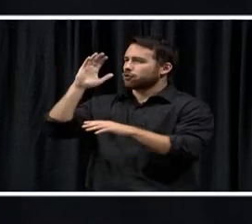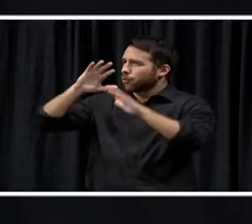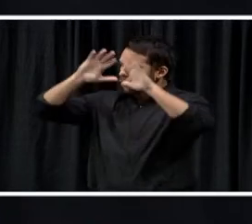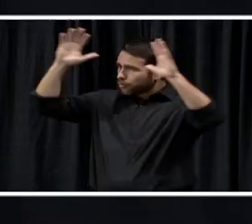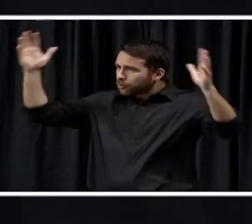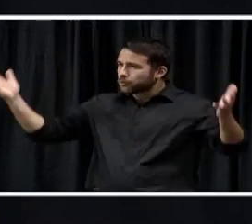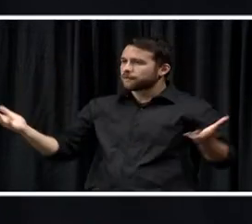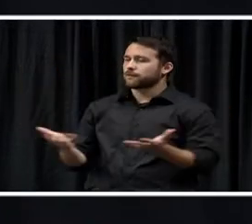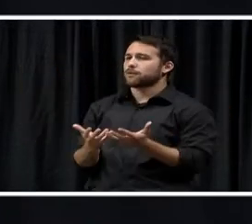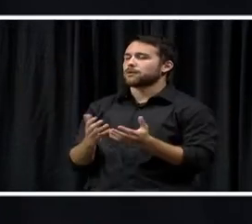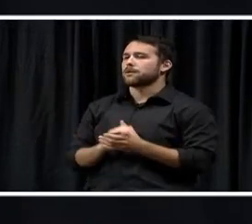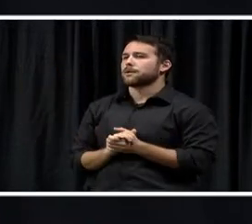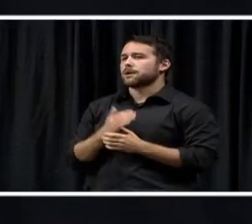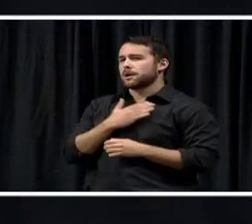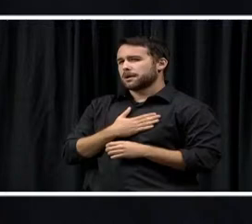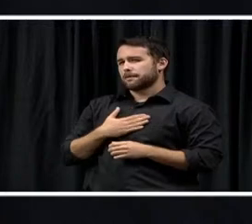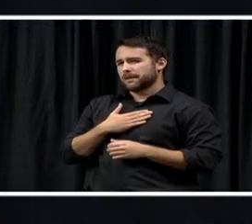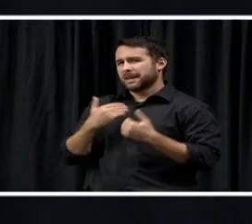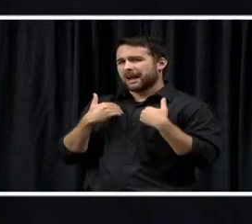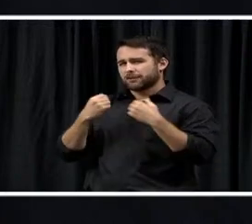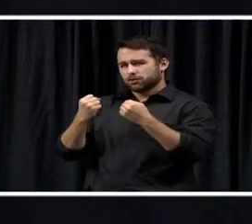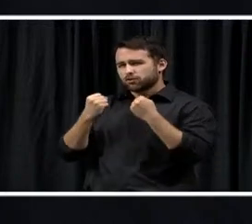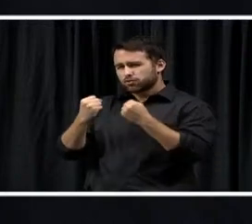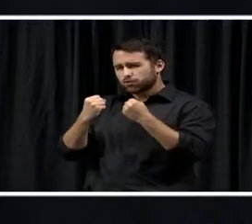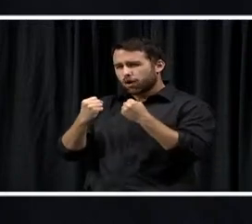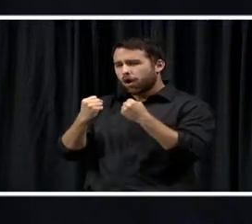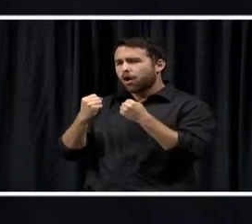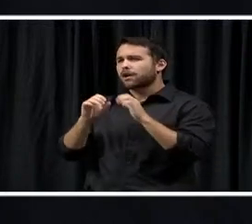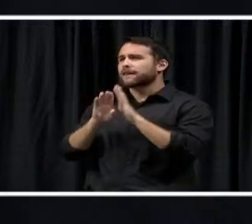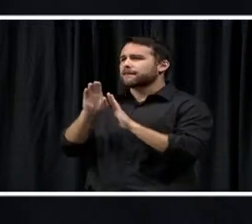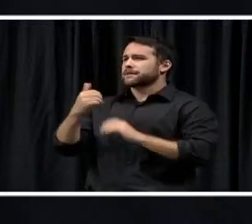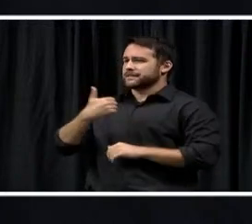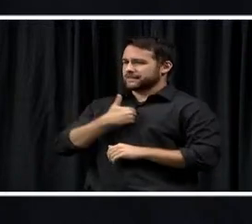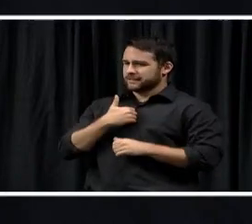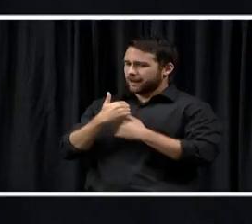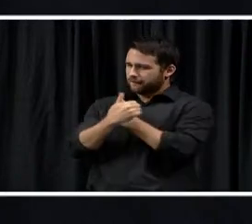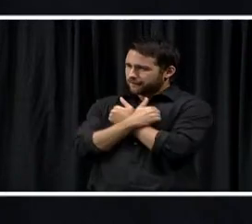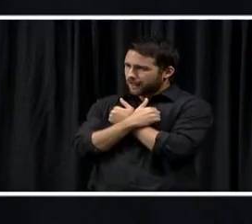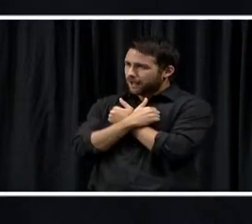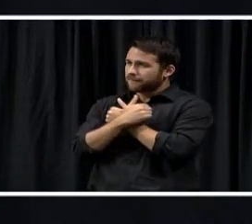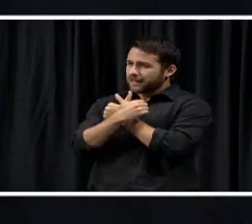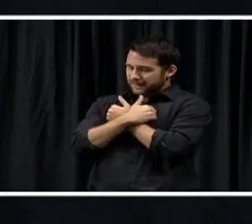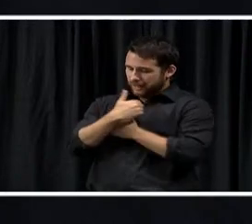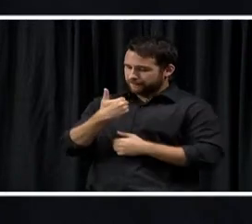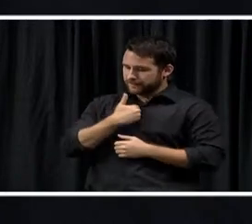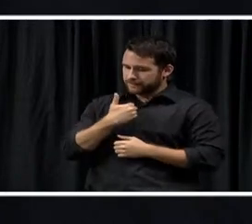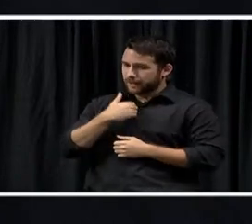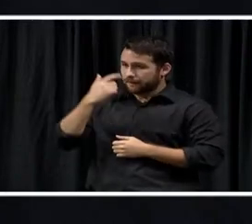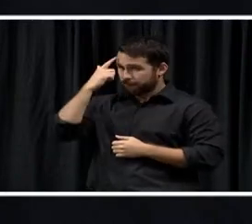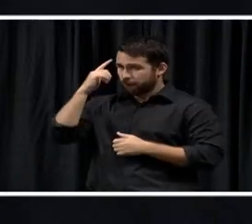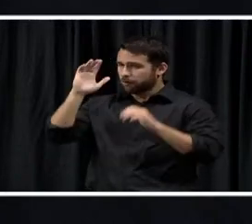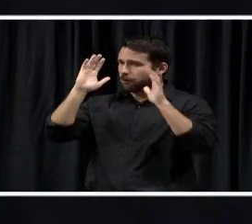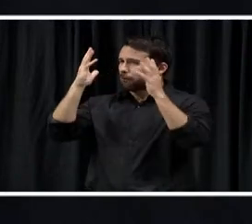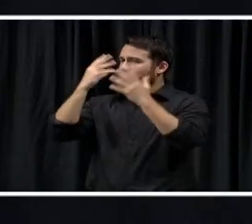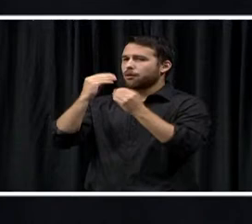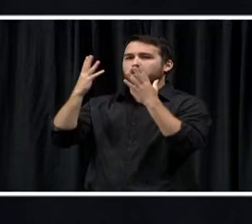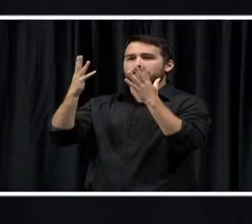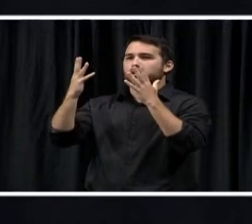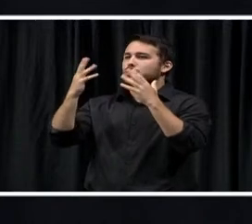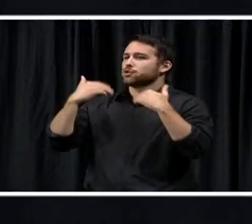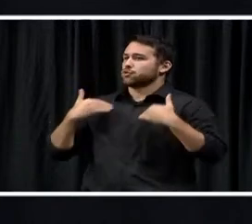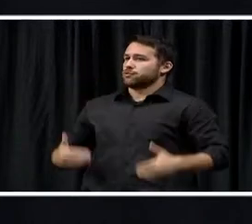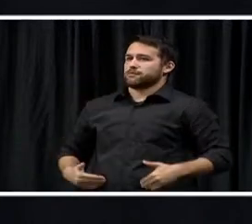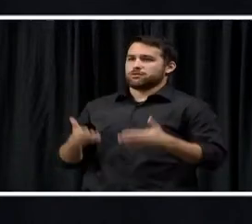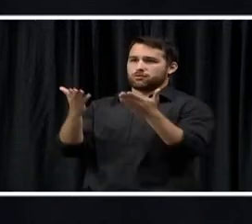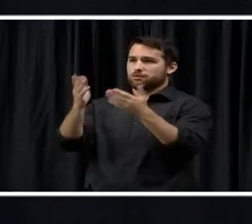Please develop a strong sense of self-love. Appreciate and love yourself for the wonderful human being you are.